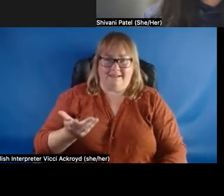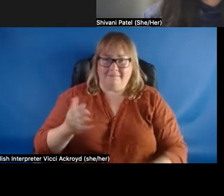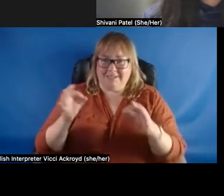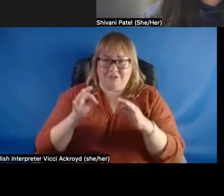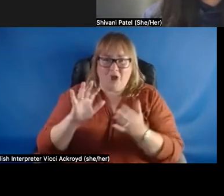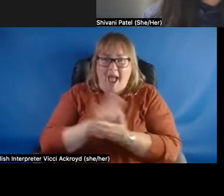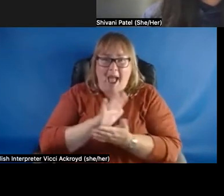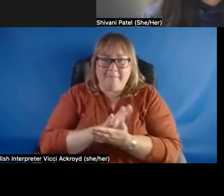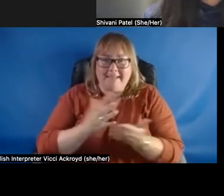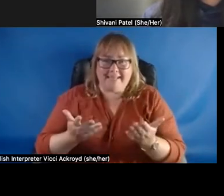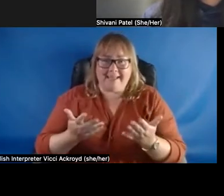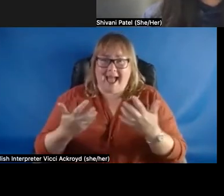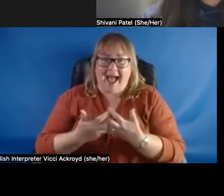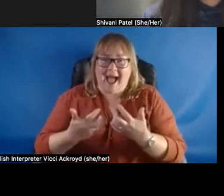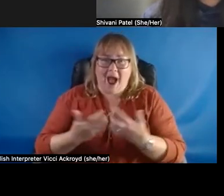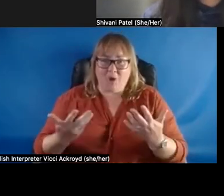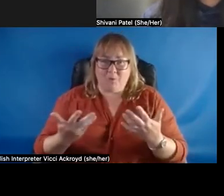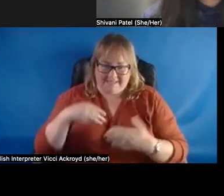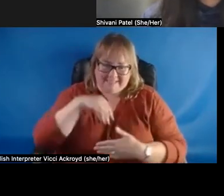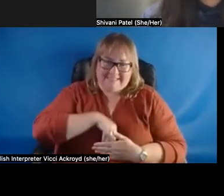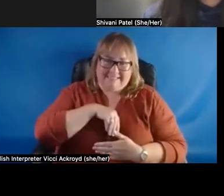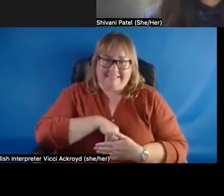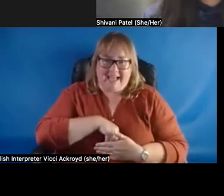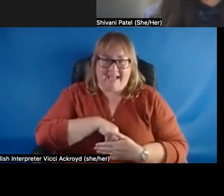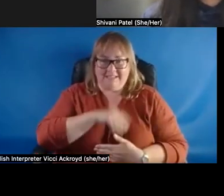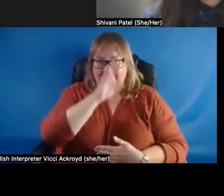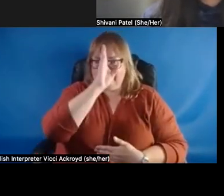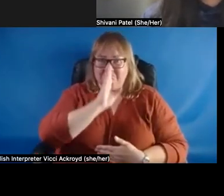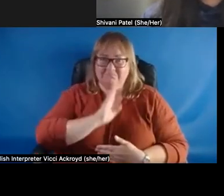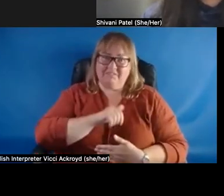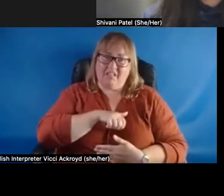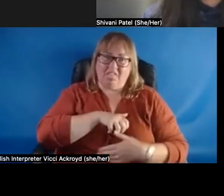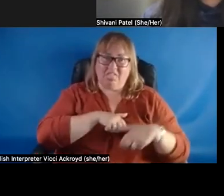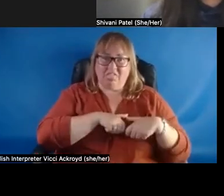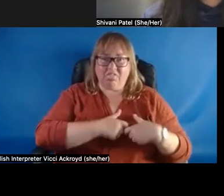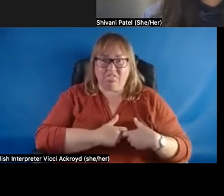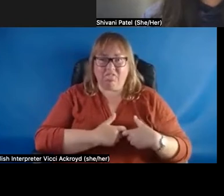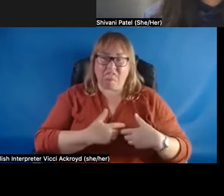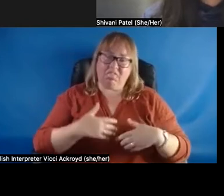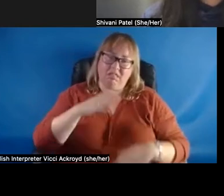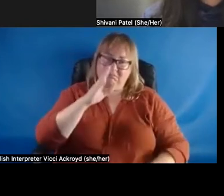tried to be happy when you are not? And that is yeah.